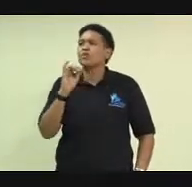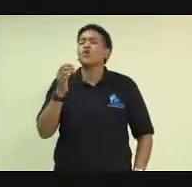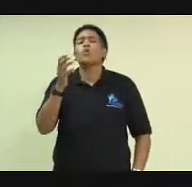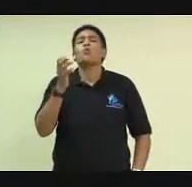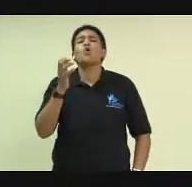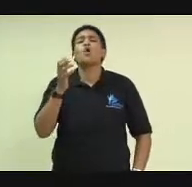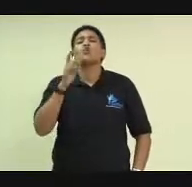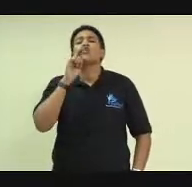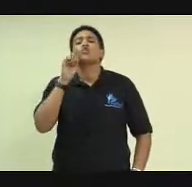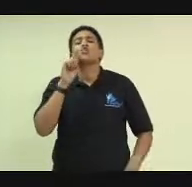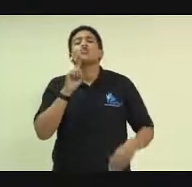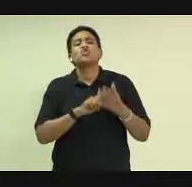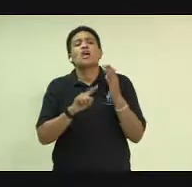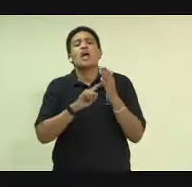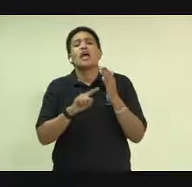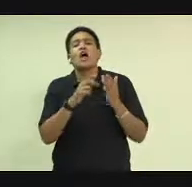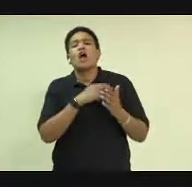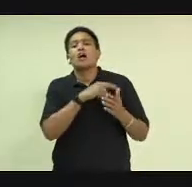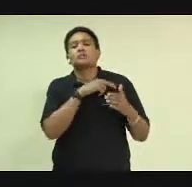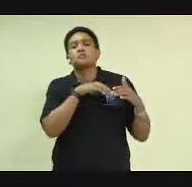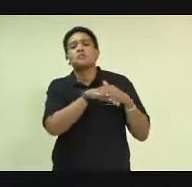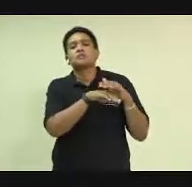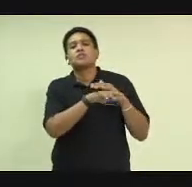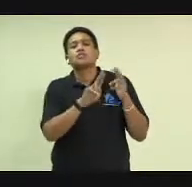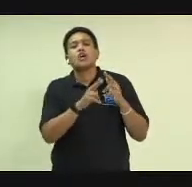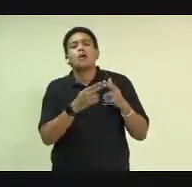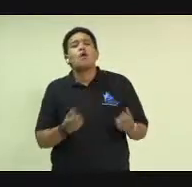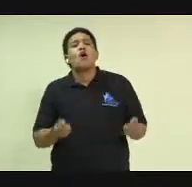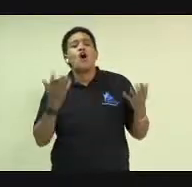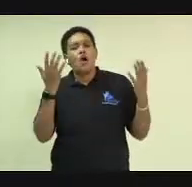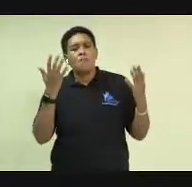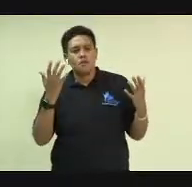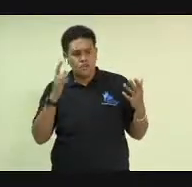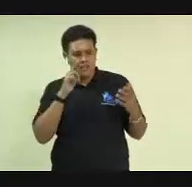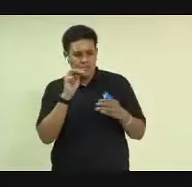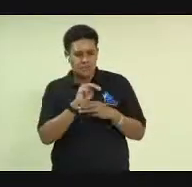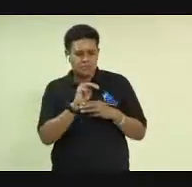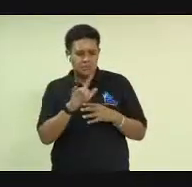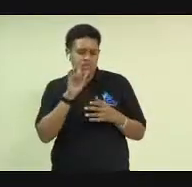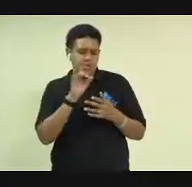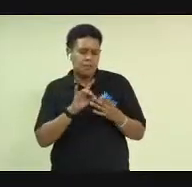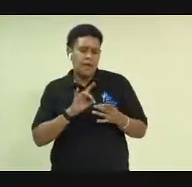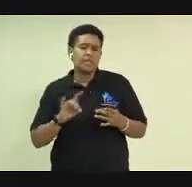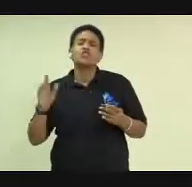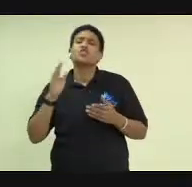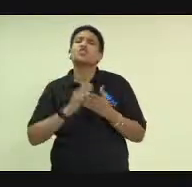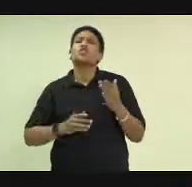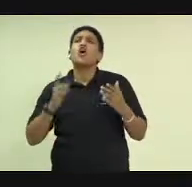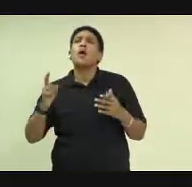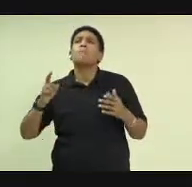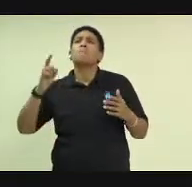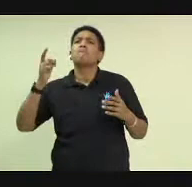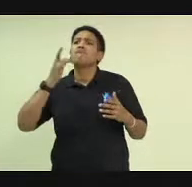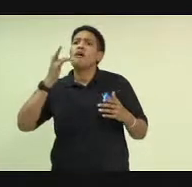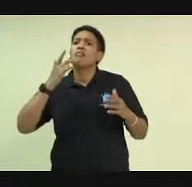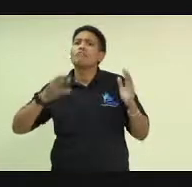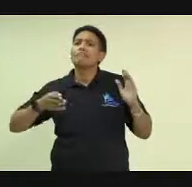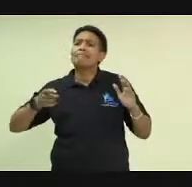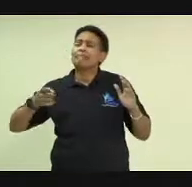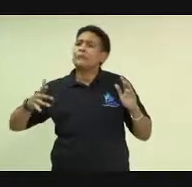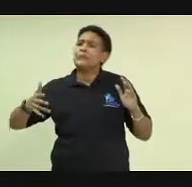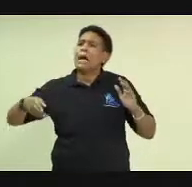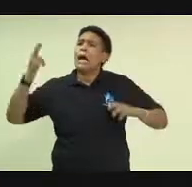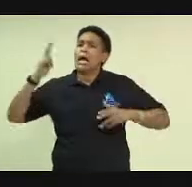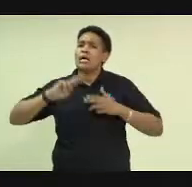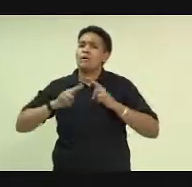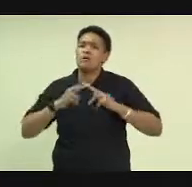to check the hospitalization numbers again. The minister mentioned some rather high numbers. Maybe I